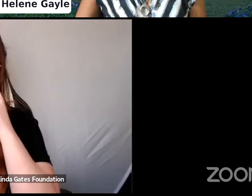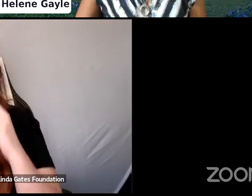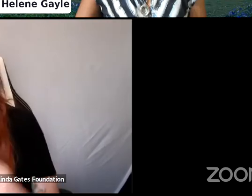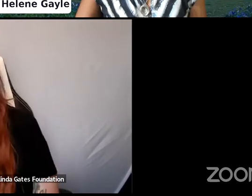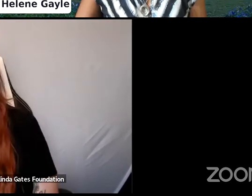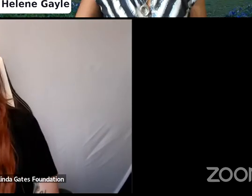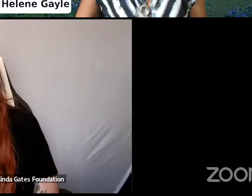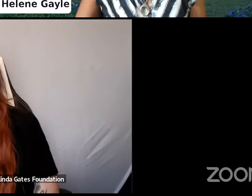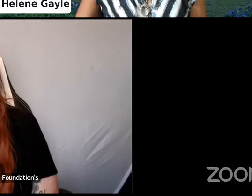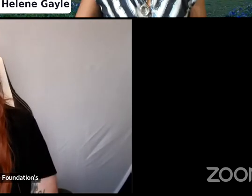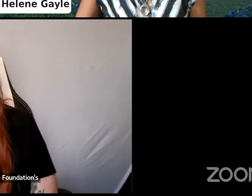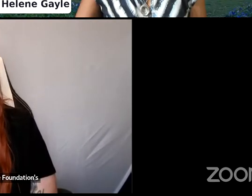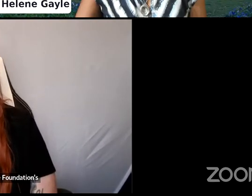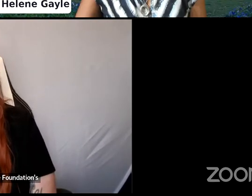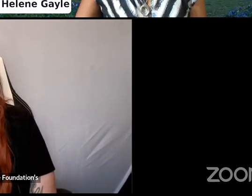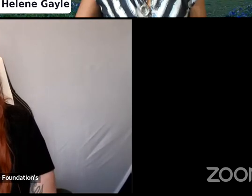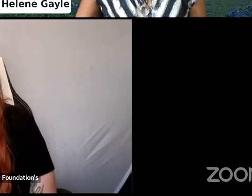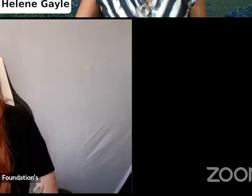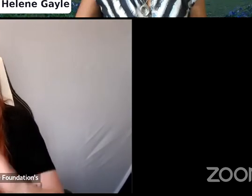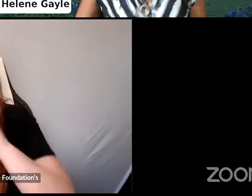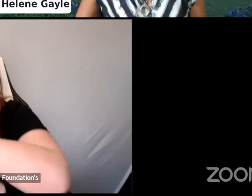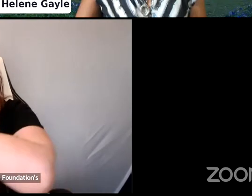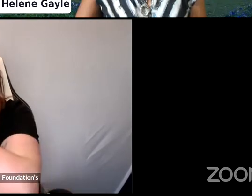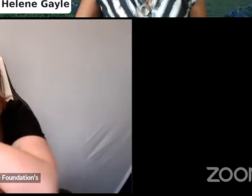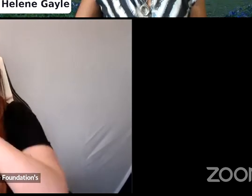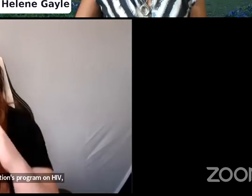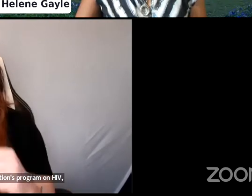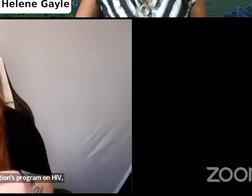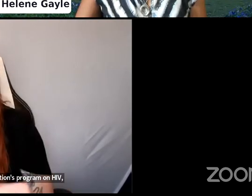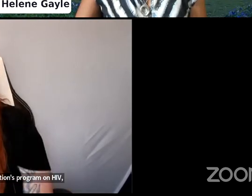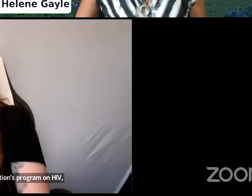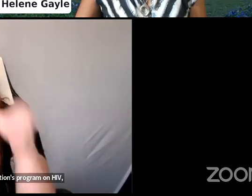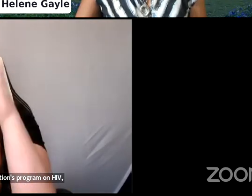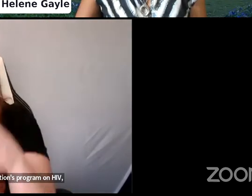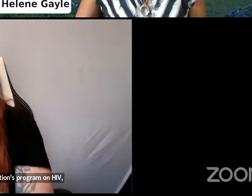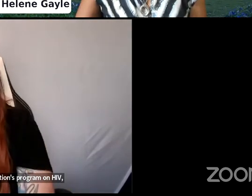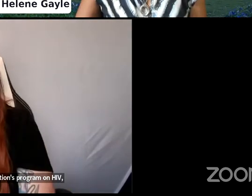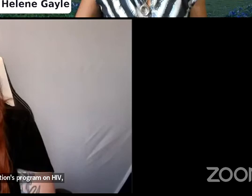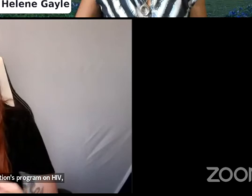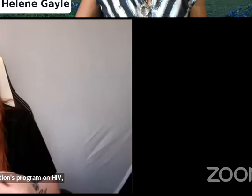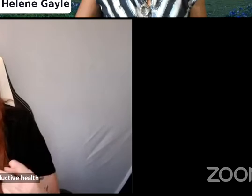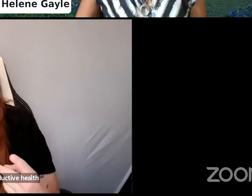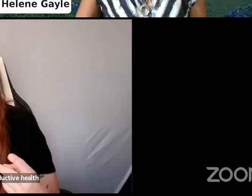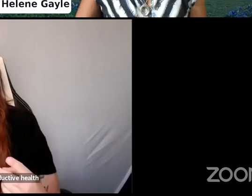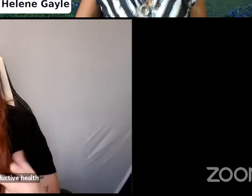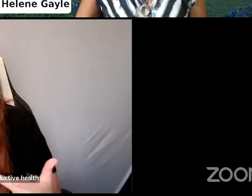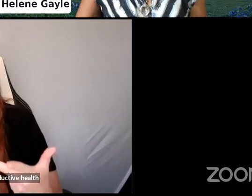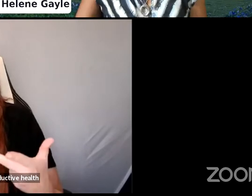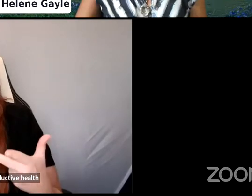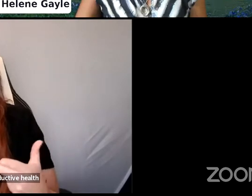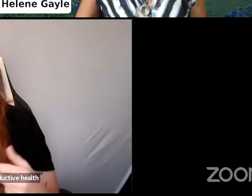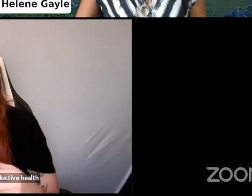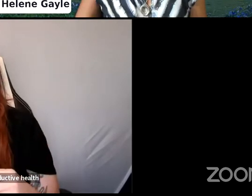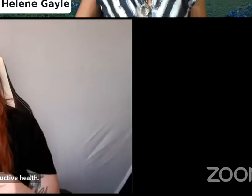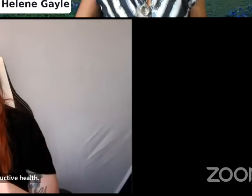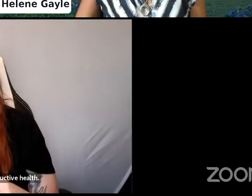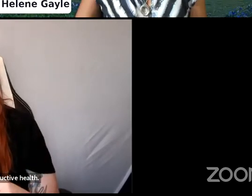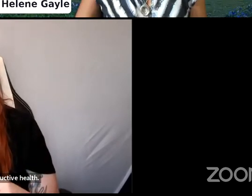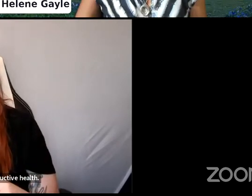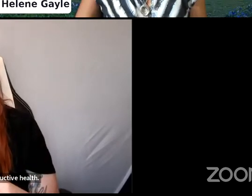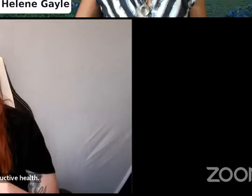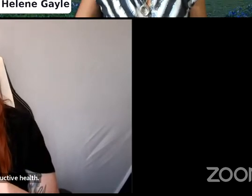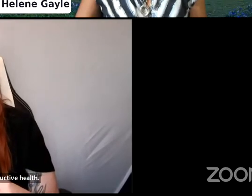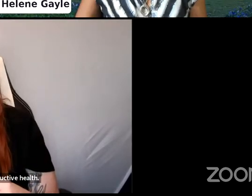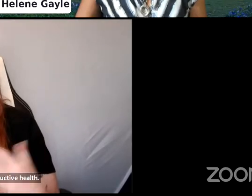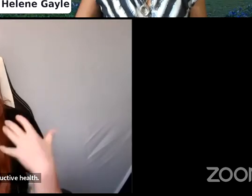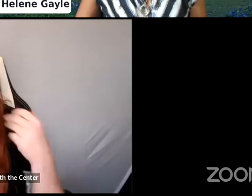program on HIV tuberculosis and reproductive health she spent two decades with the Centers for Disease